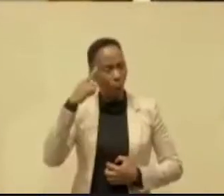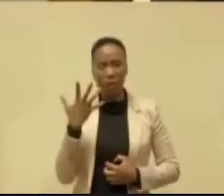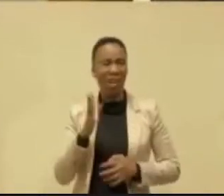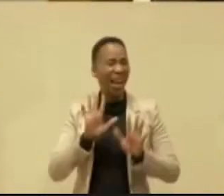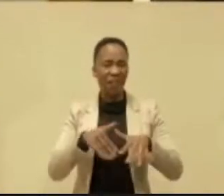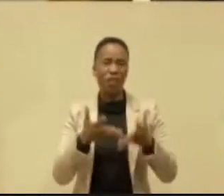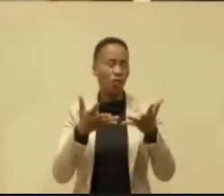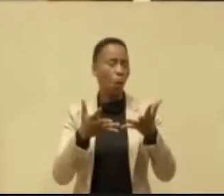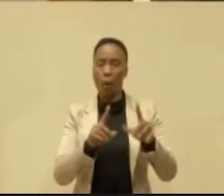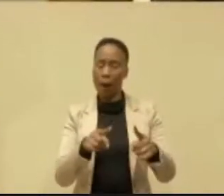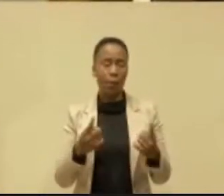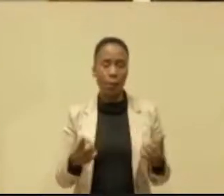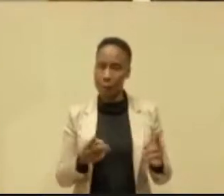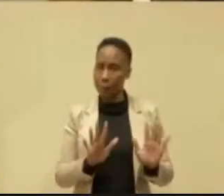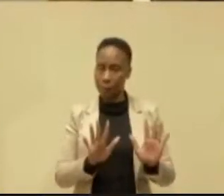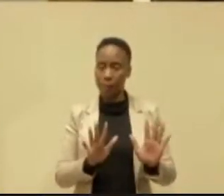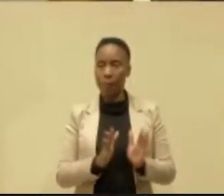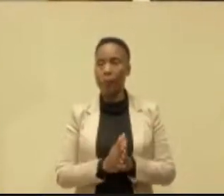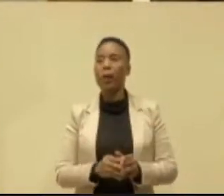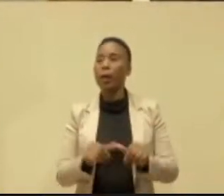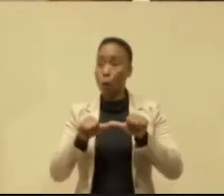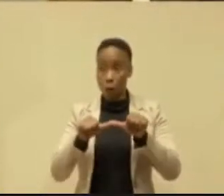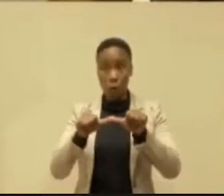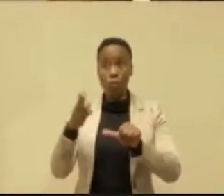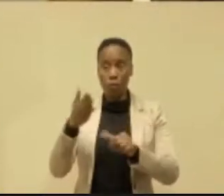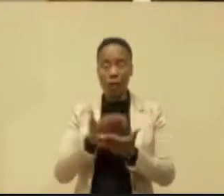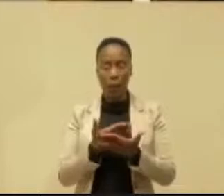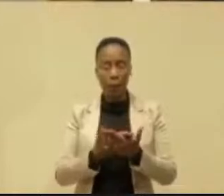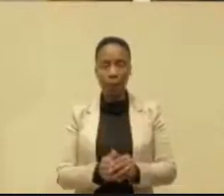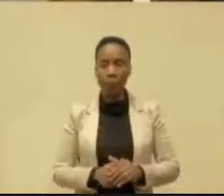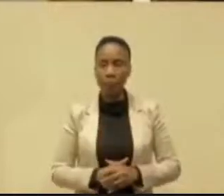go like that you might continue